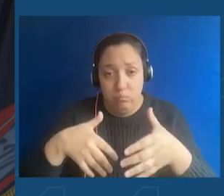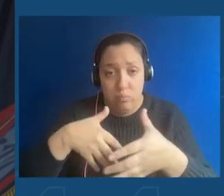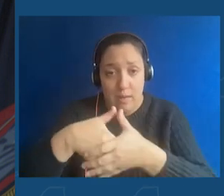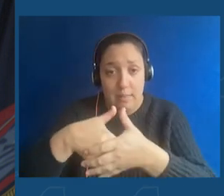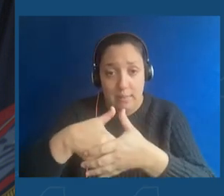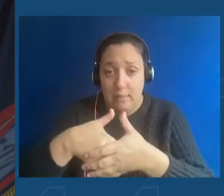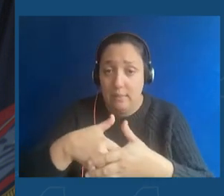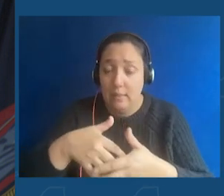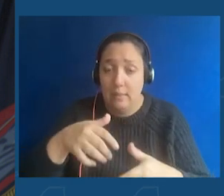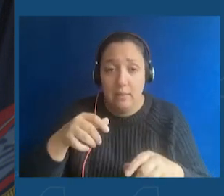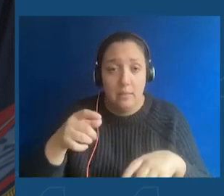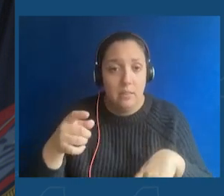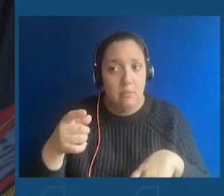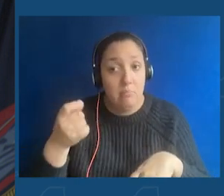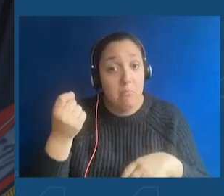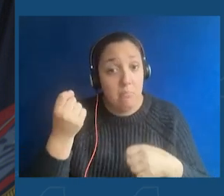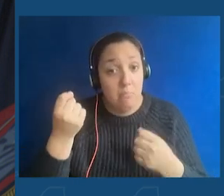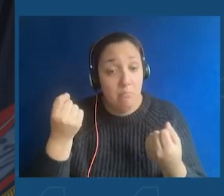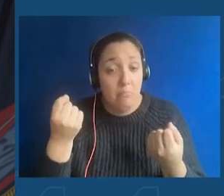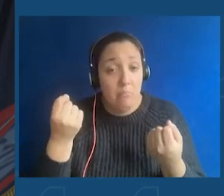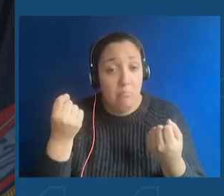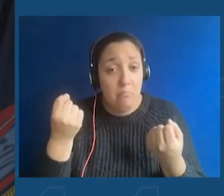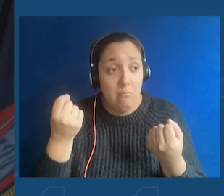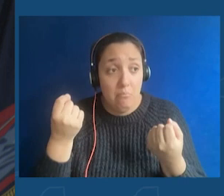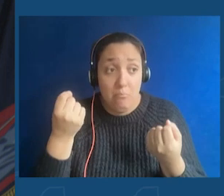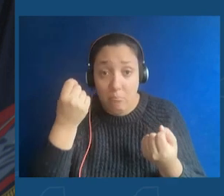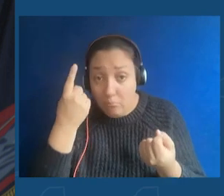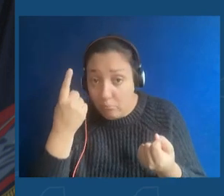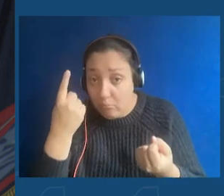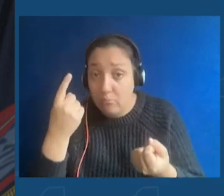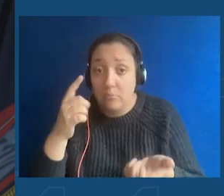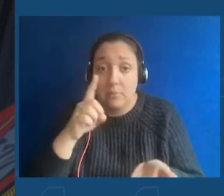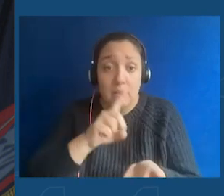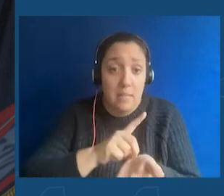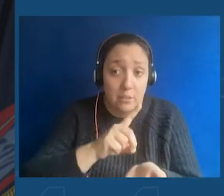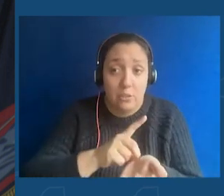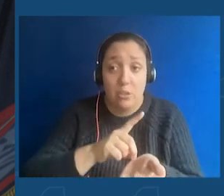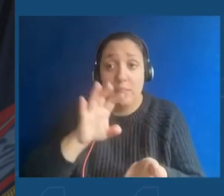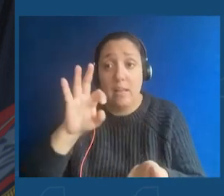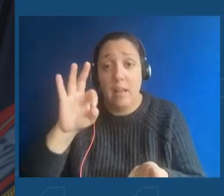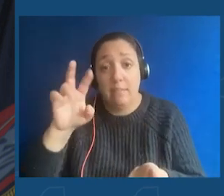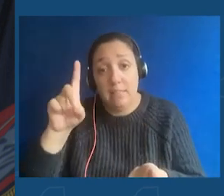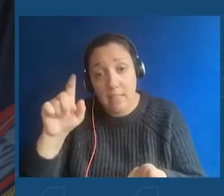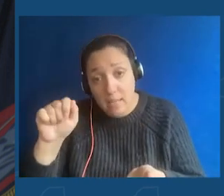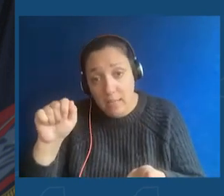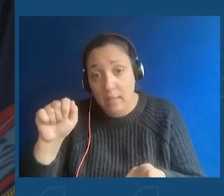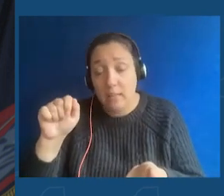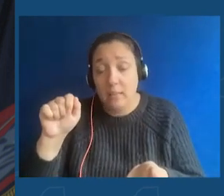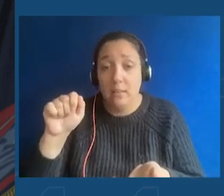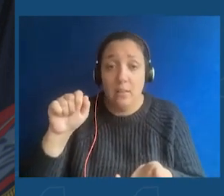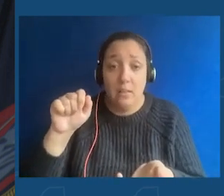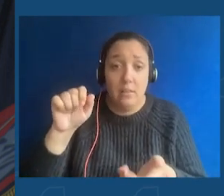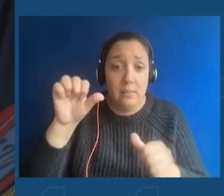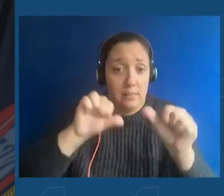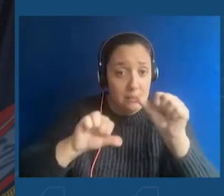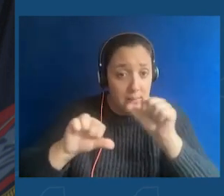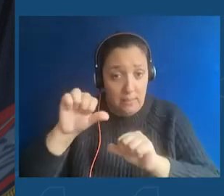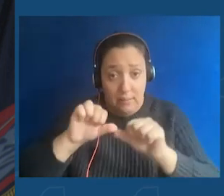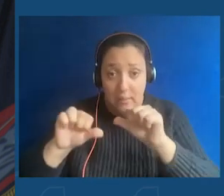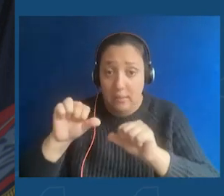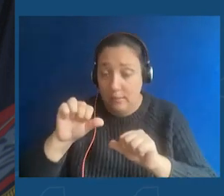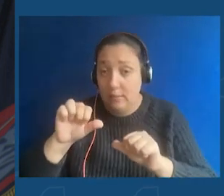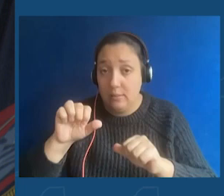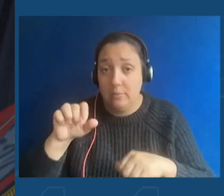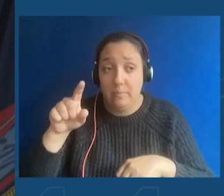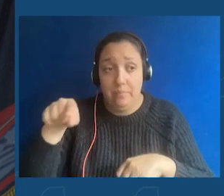the experts, doctors, the FDA, scientists. It was an attack on abortion and ultimately an attack on